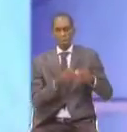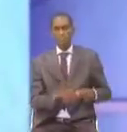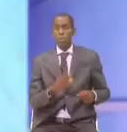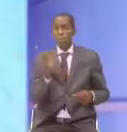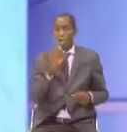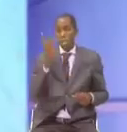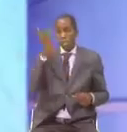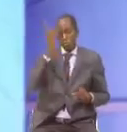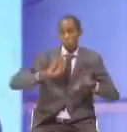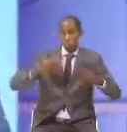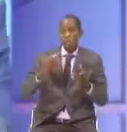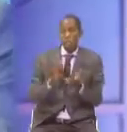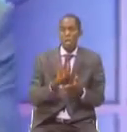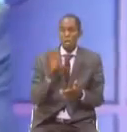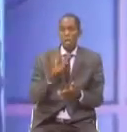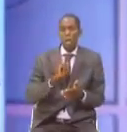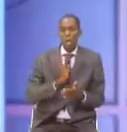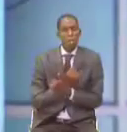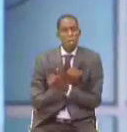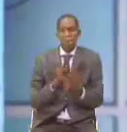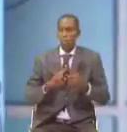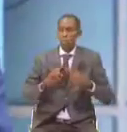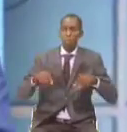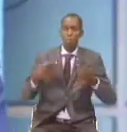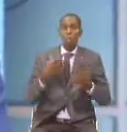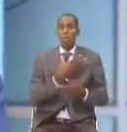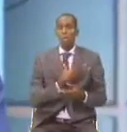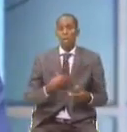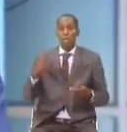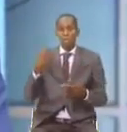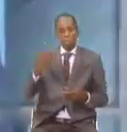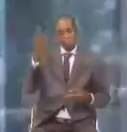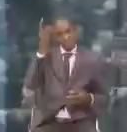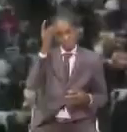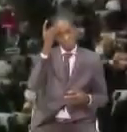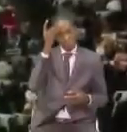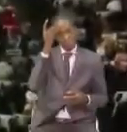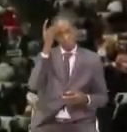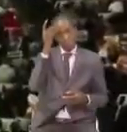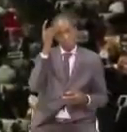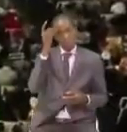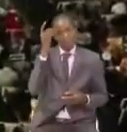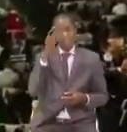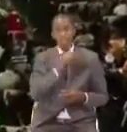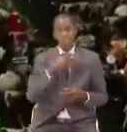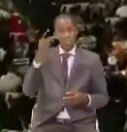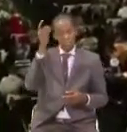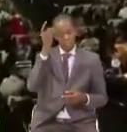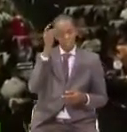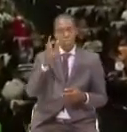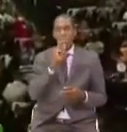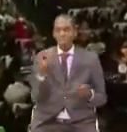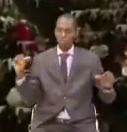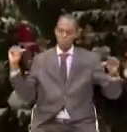that's what he wants to go. And the devil is damned already. Satan is damned